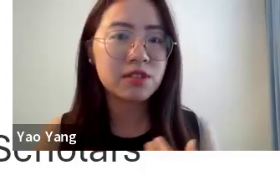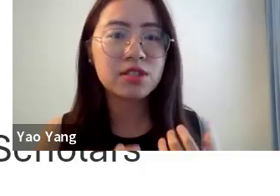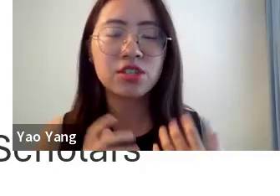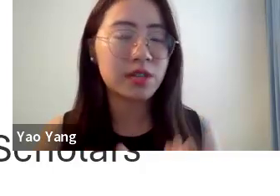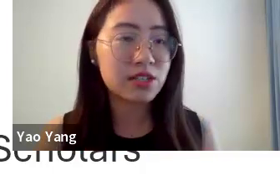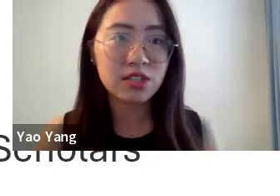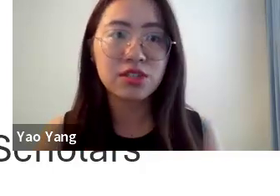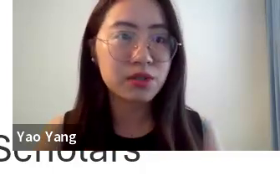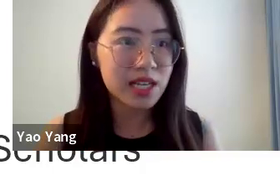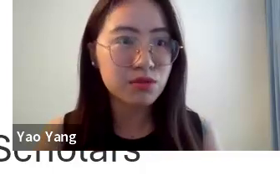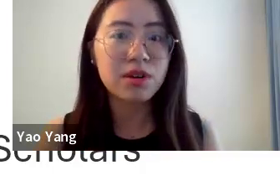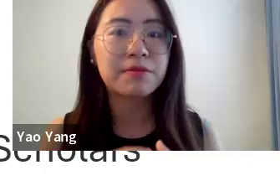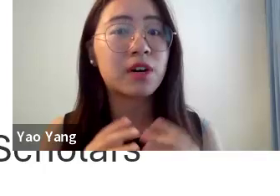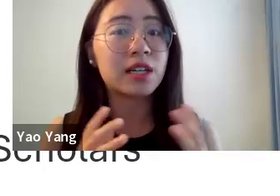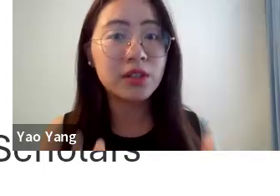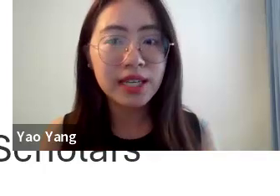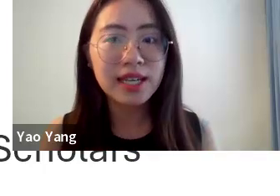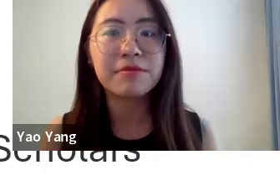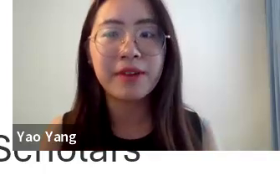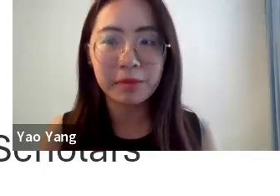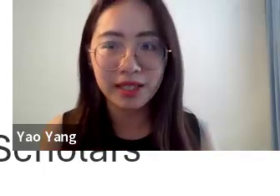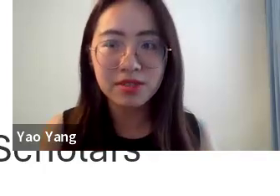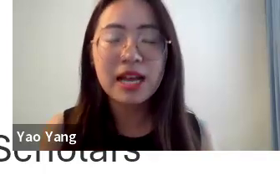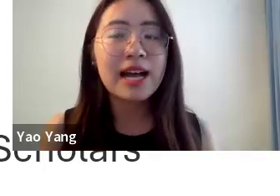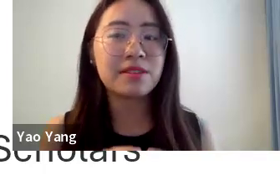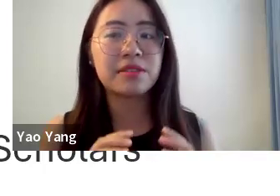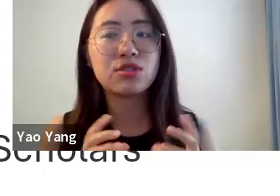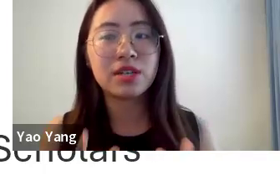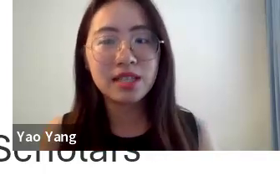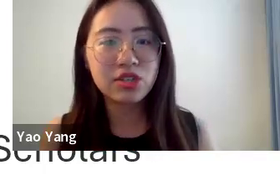incoming first-generation students who are from low-income